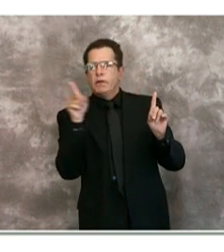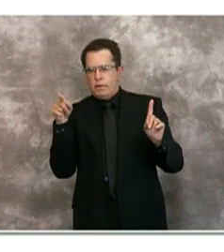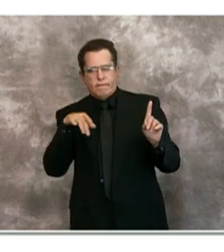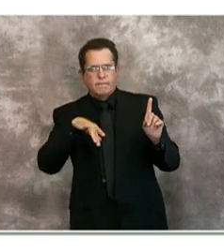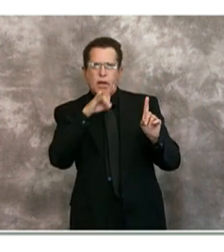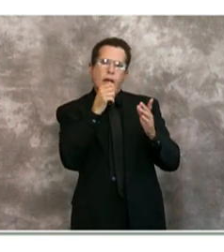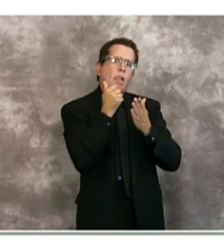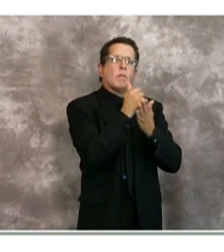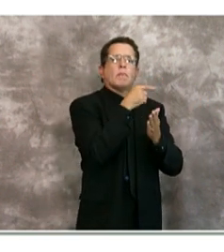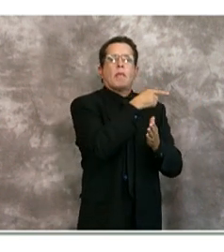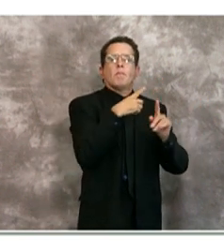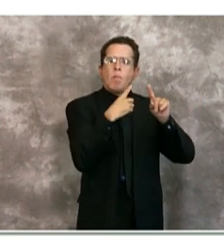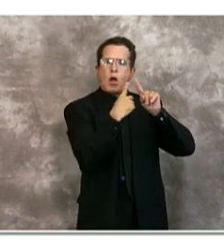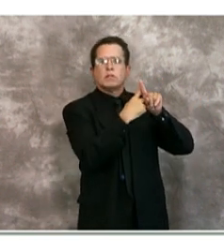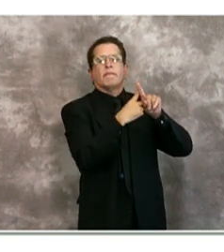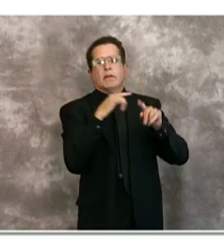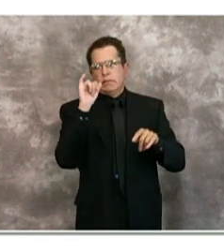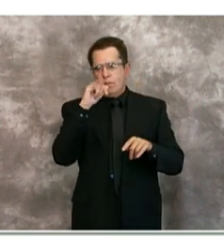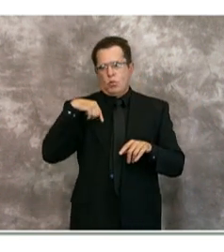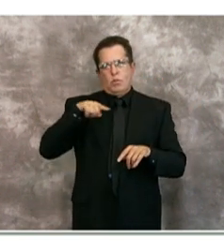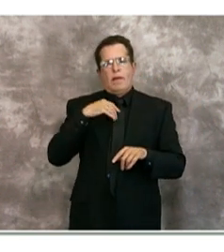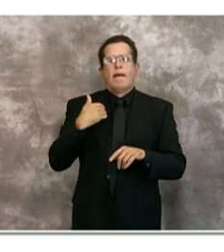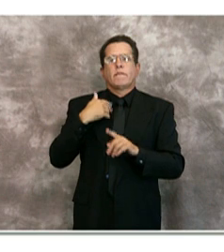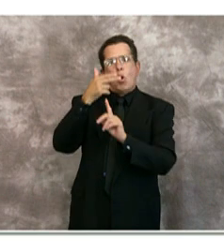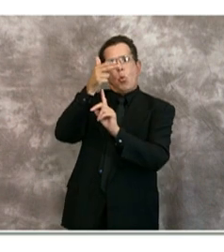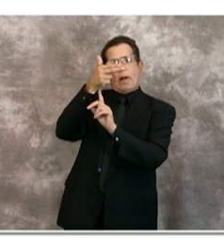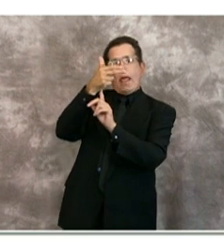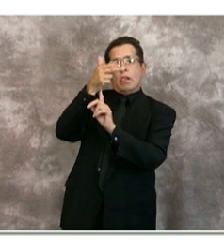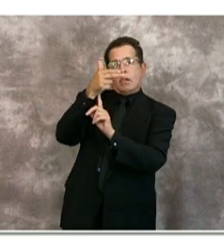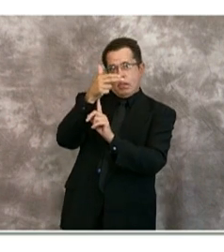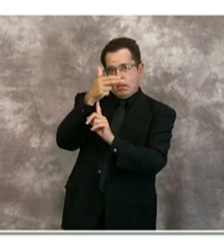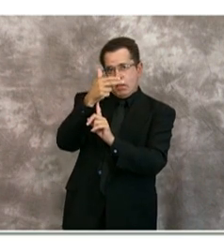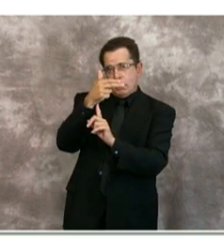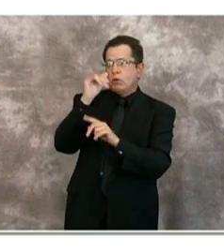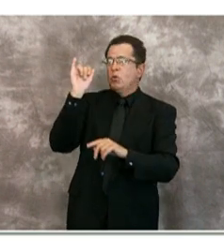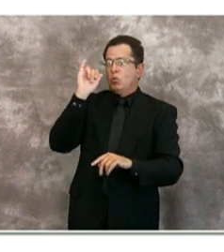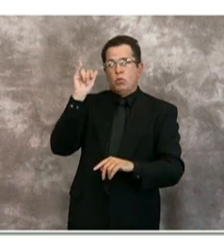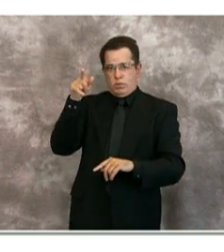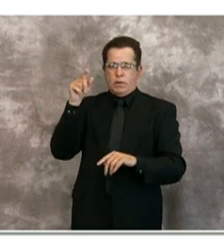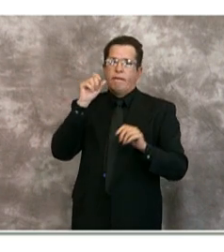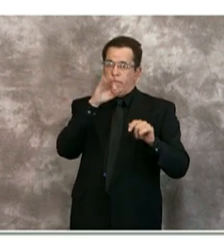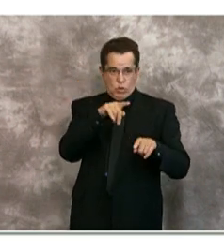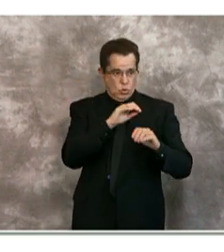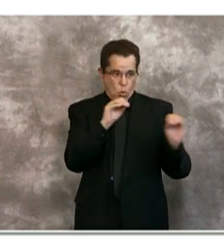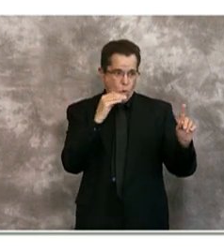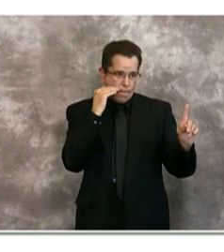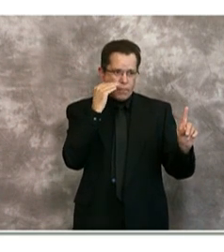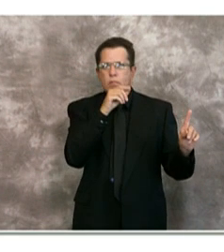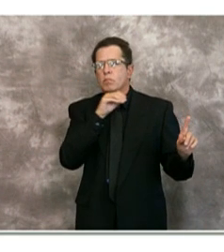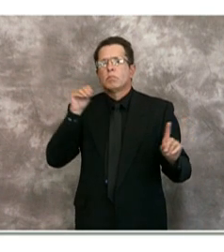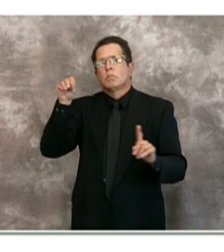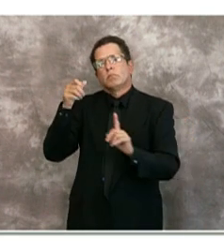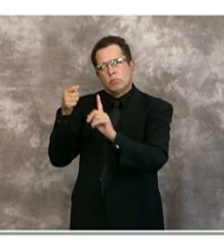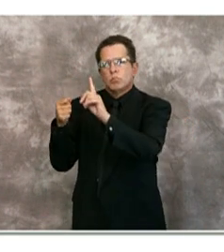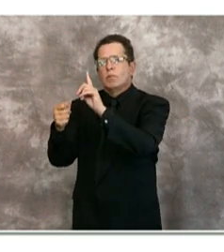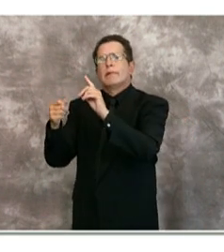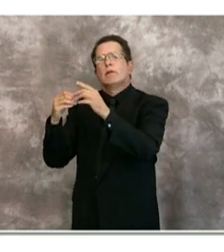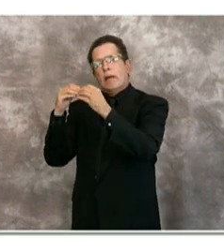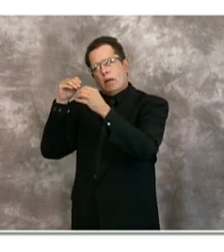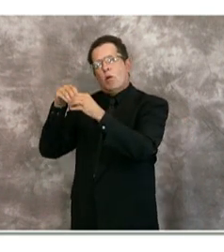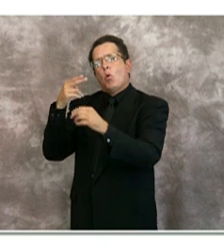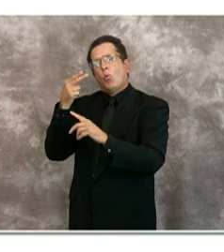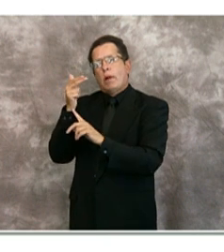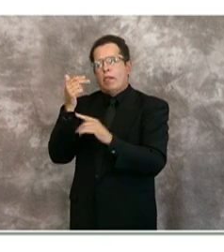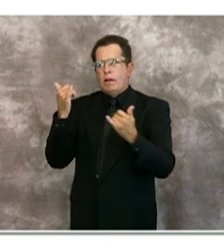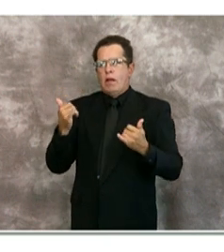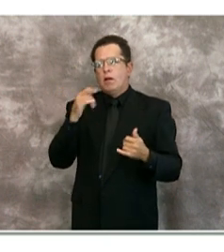And then, of course, our public health motel rooms remain for those who cannot isolate at home. For today's positive, we're reporting 124 new